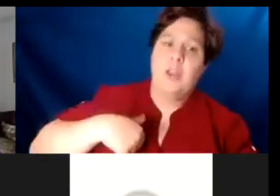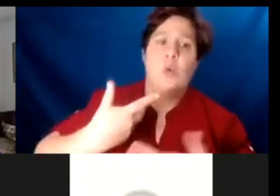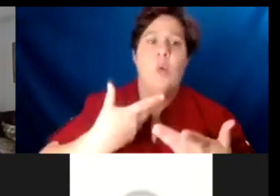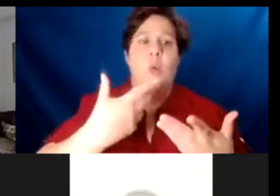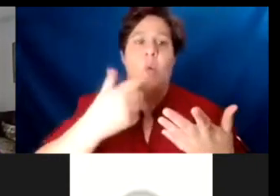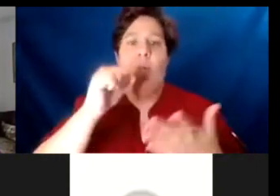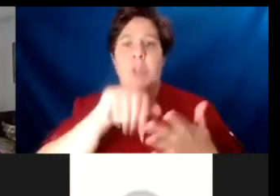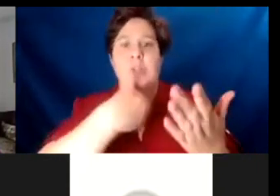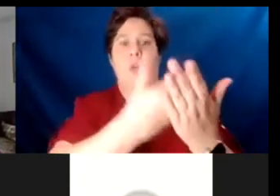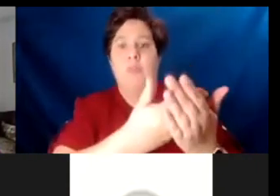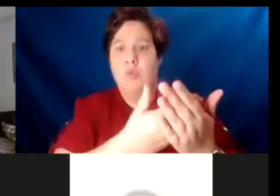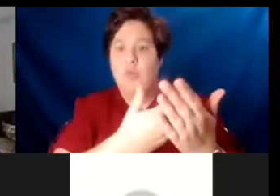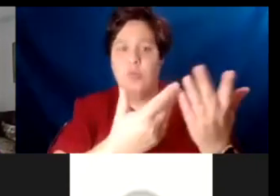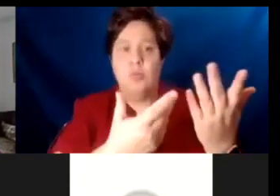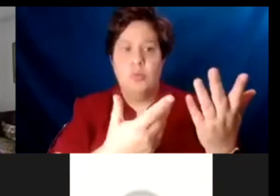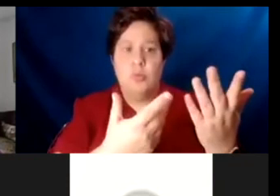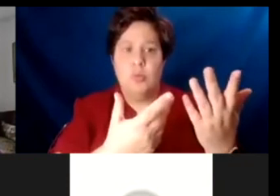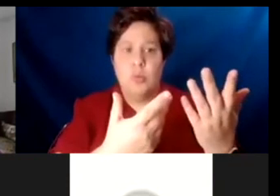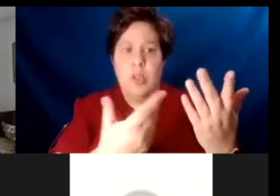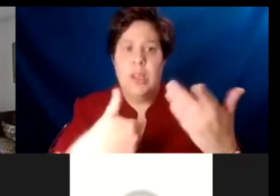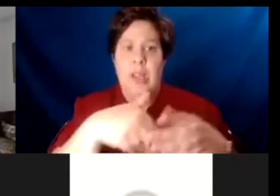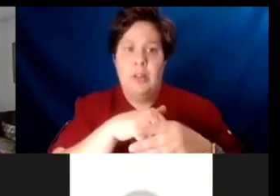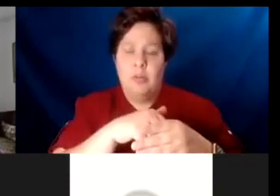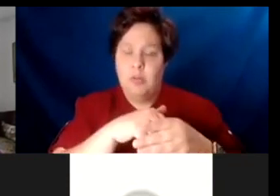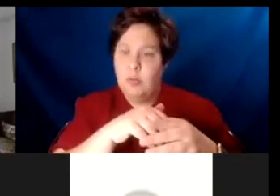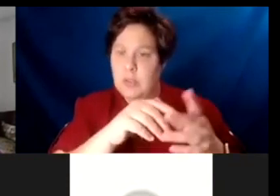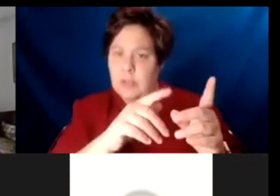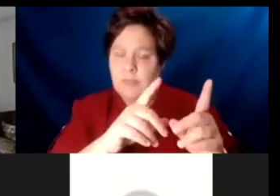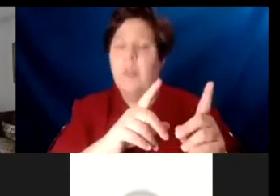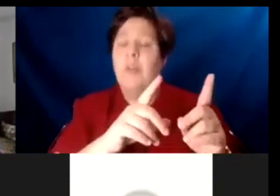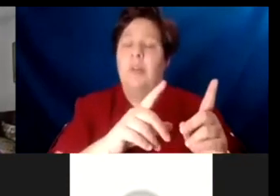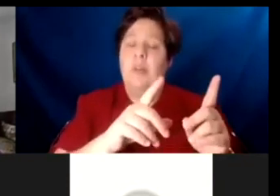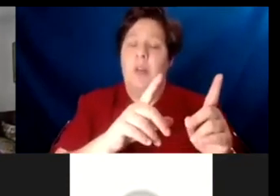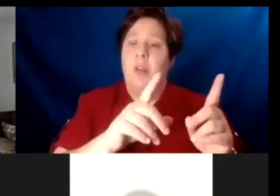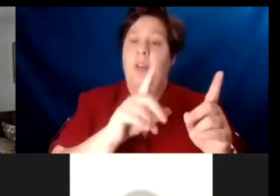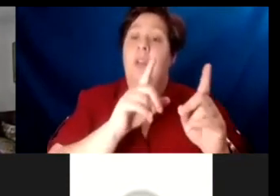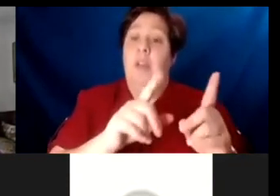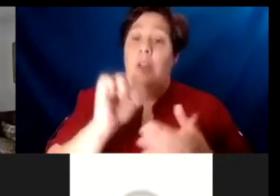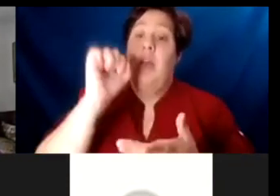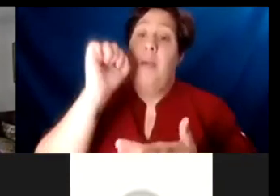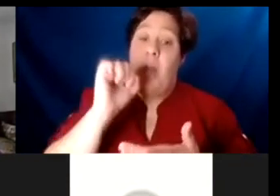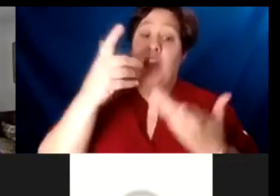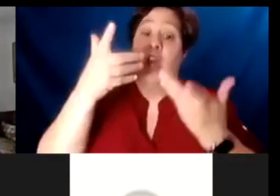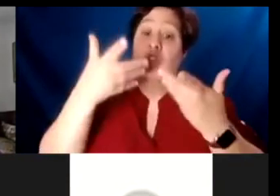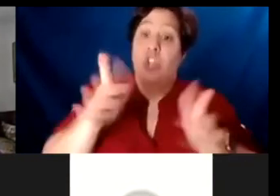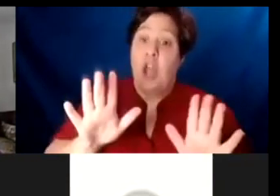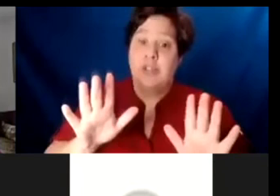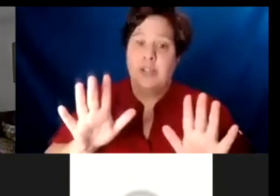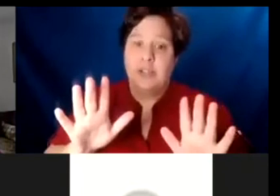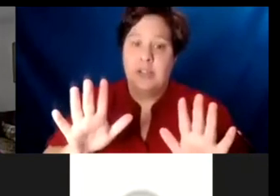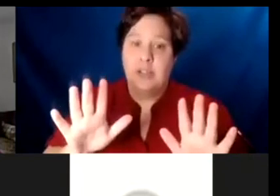up to and including the other? Yes, so it's budgeted just